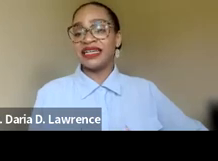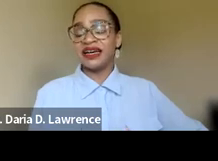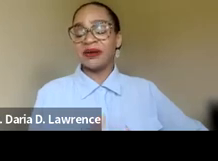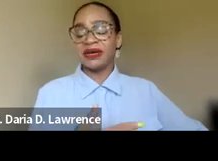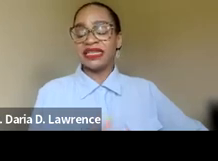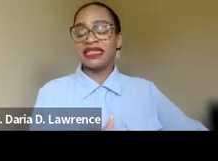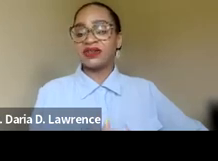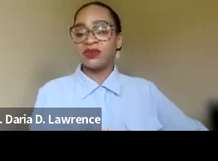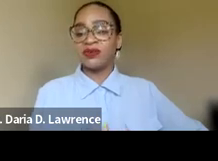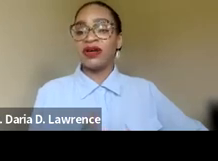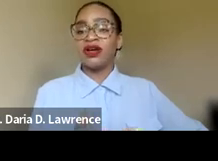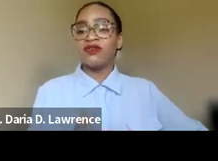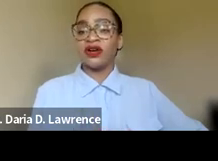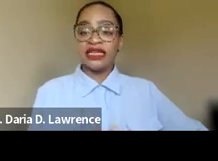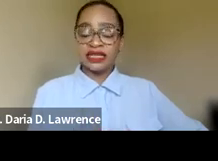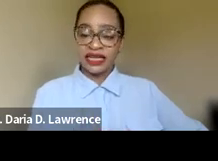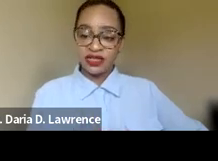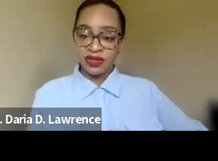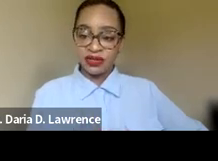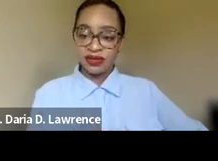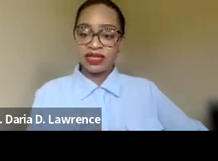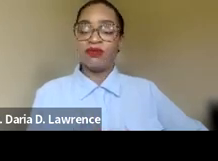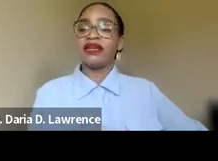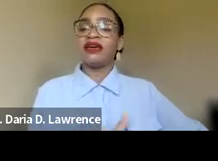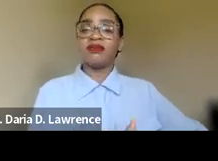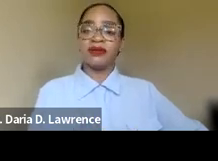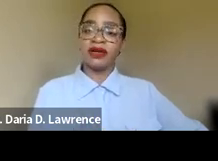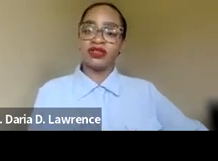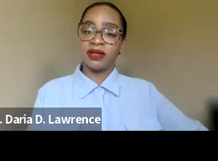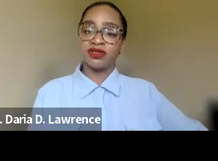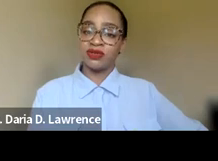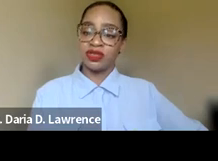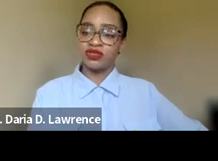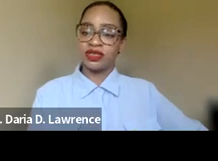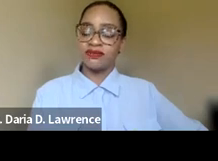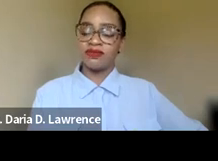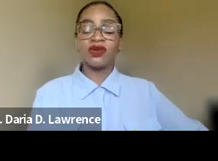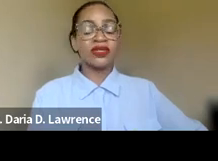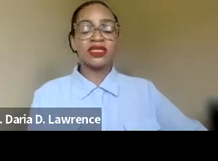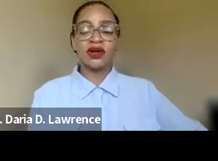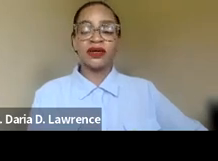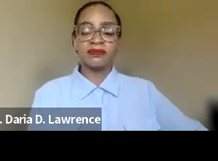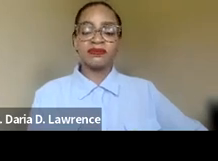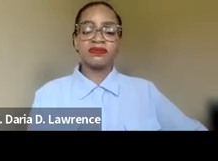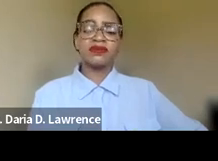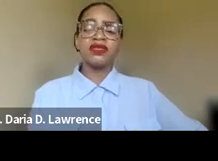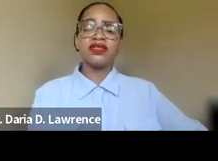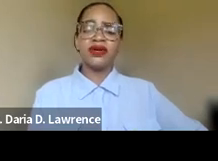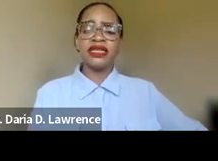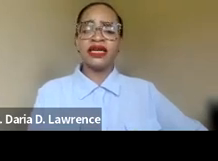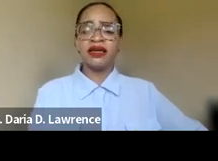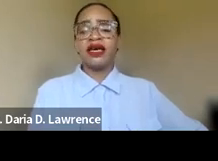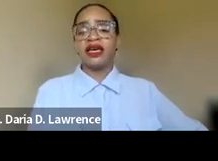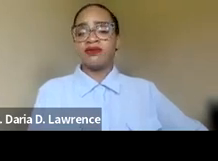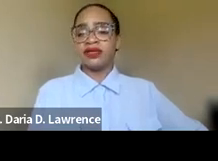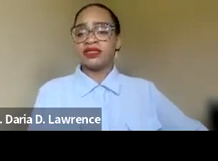not attended school for at least the last 2 years, and we had incomplete records from other school districts. So it was concerning. So